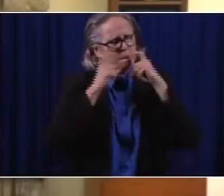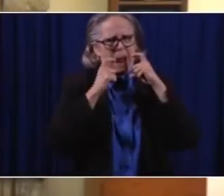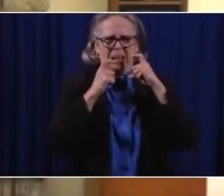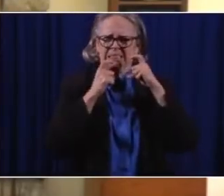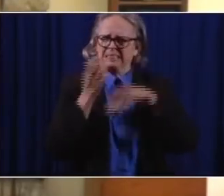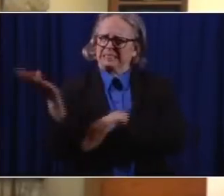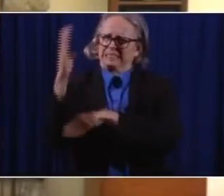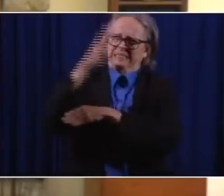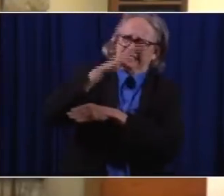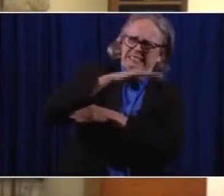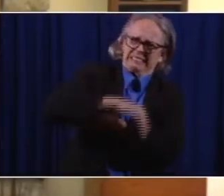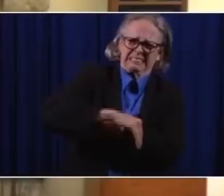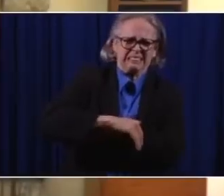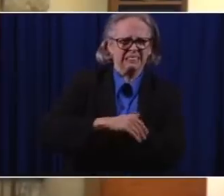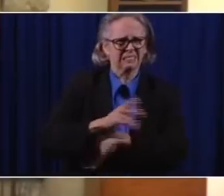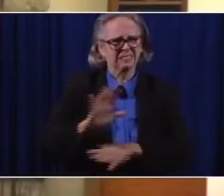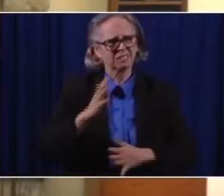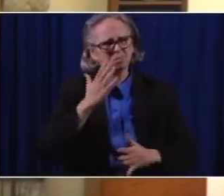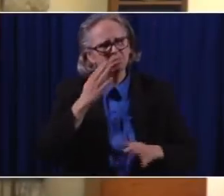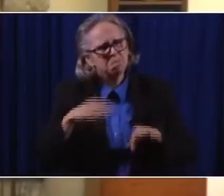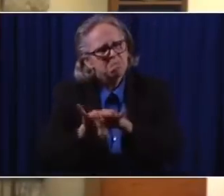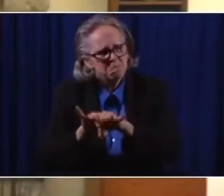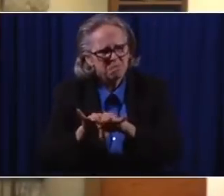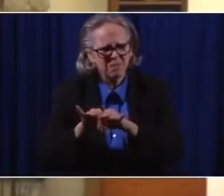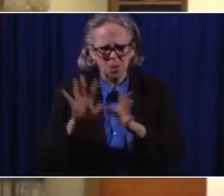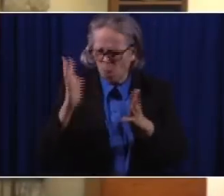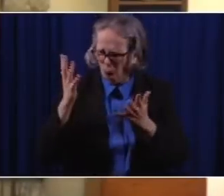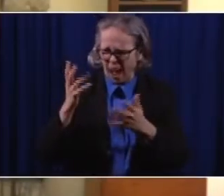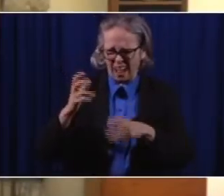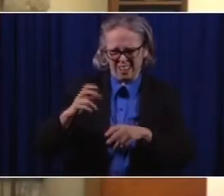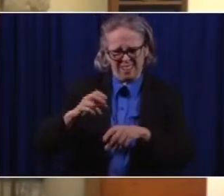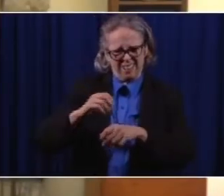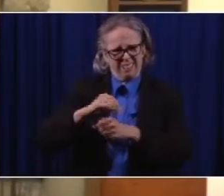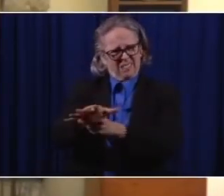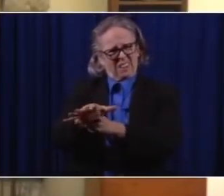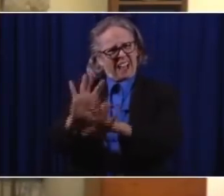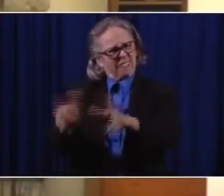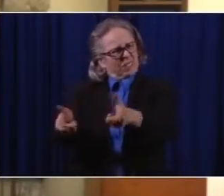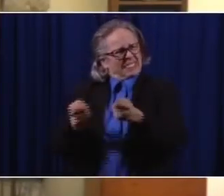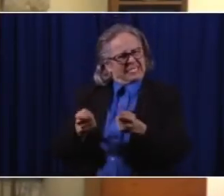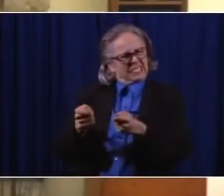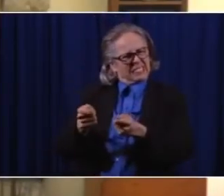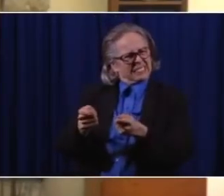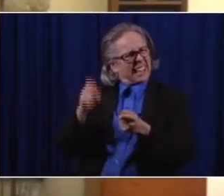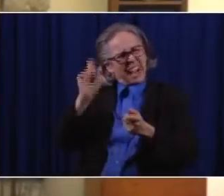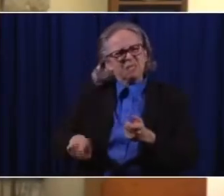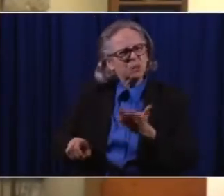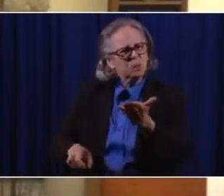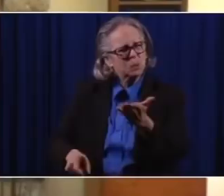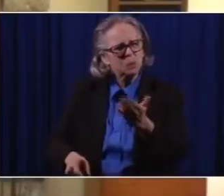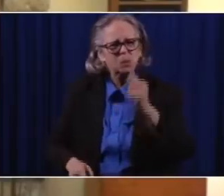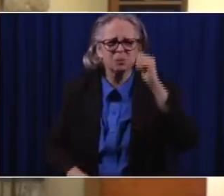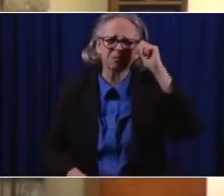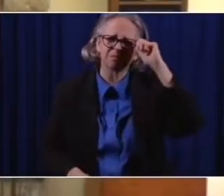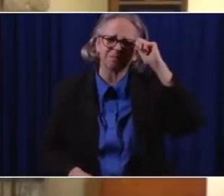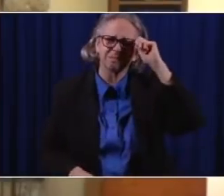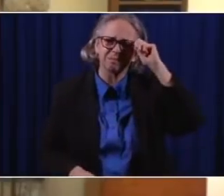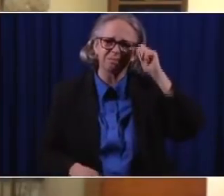this down. We can, in fact, turn this around. So let's look at the